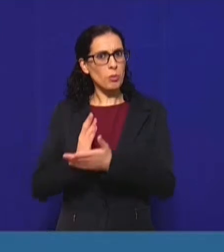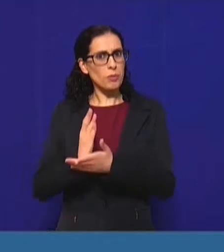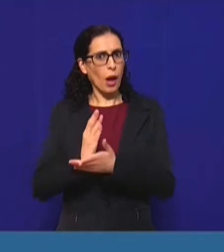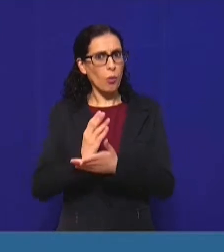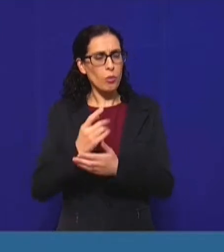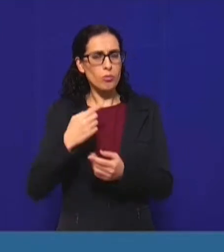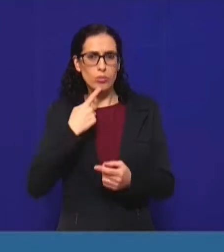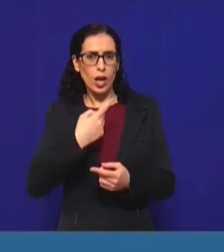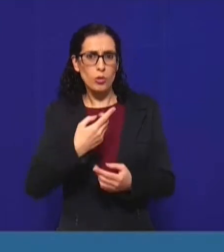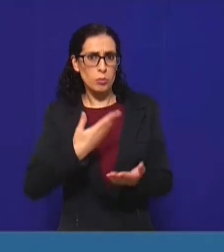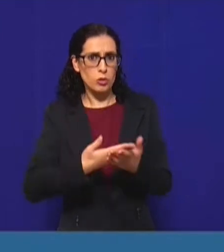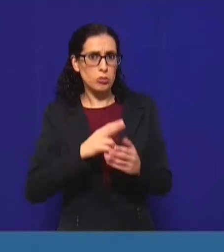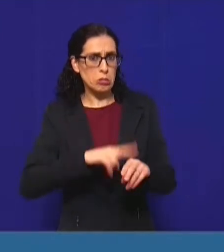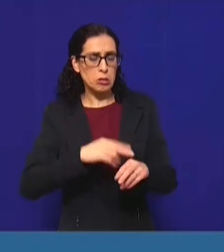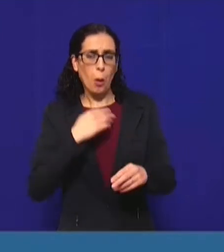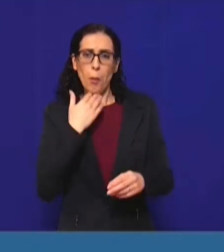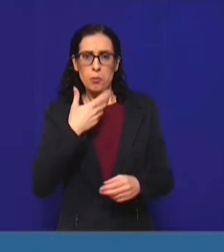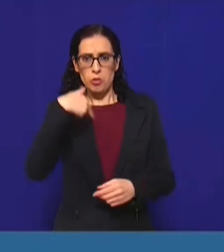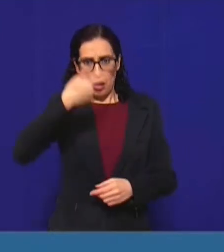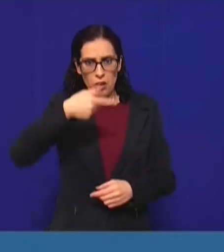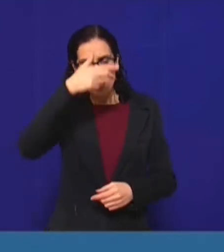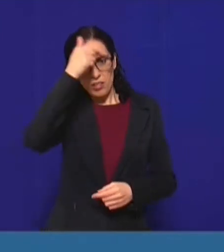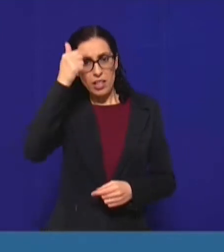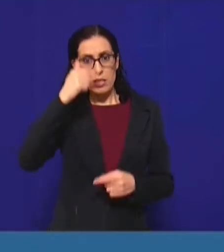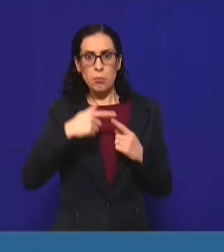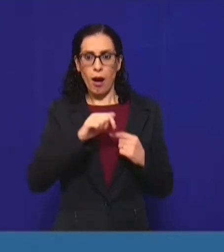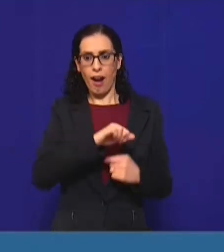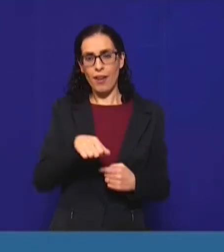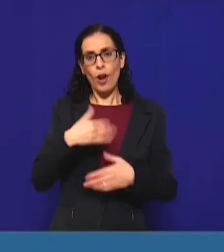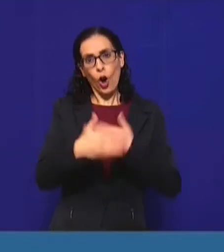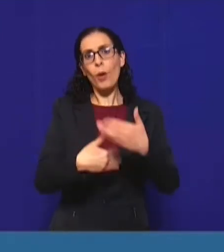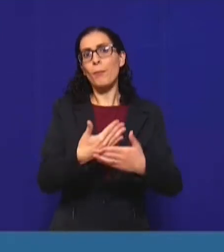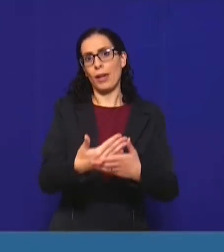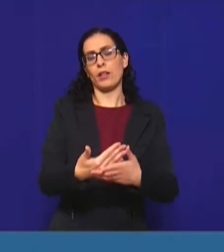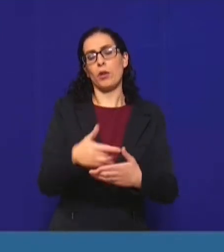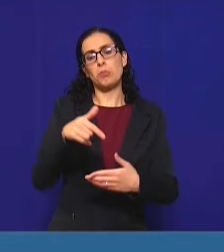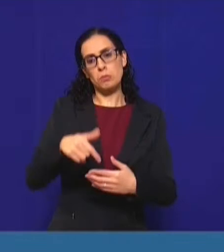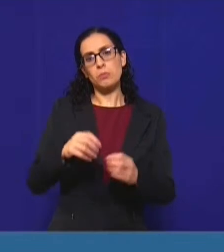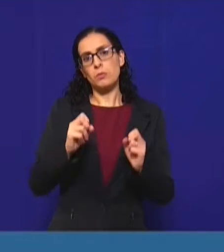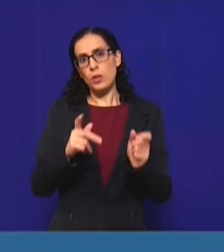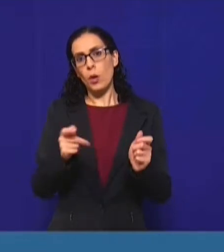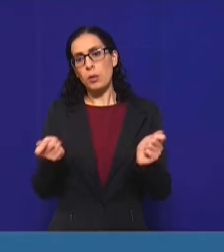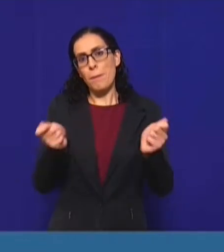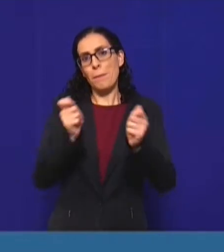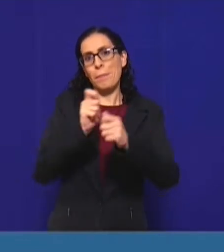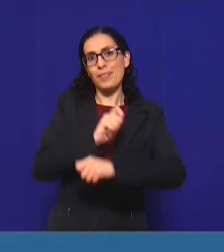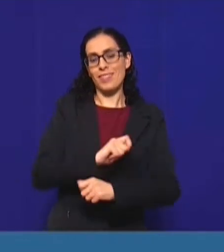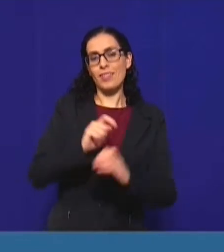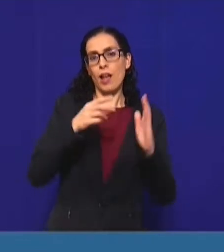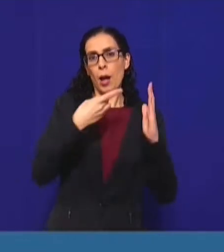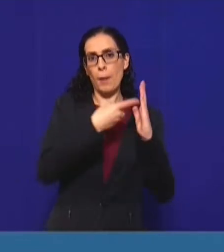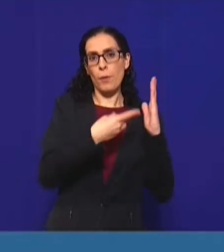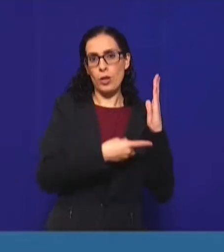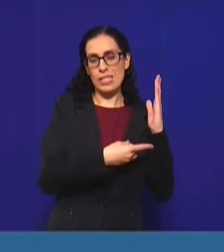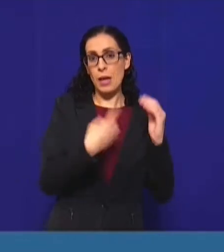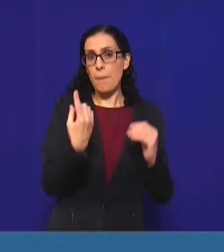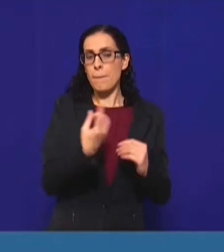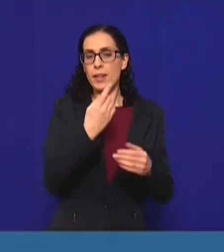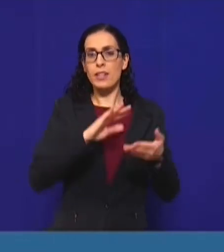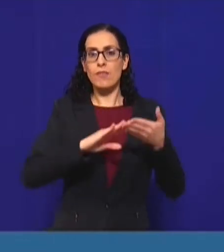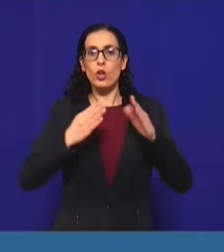naraw ukoll x'qed jiġri bil-każijiet li jkollna aħna. U allura hemmhekk aħna biddilna l-policy fejn persuni li qegħdin